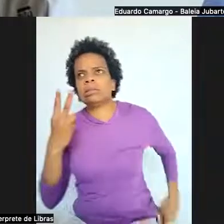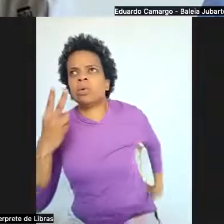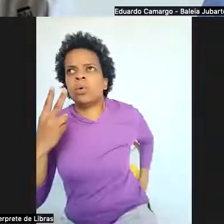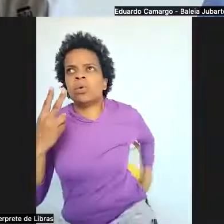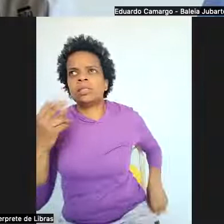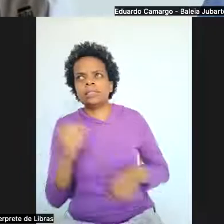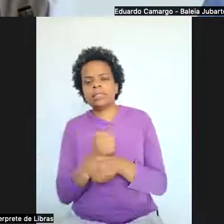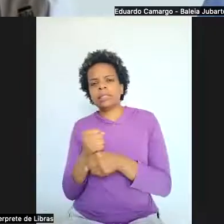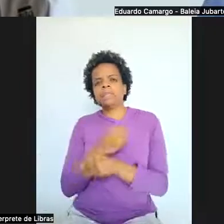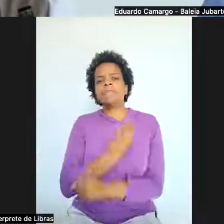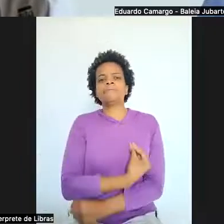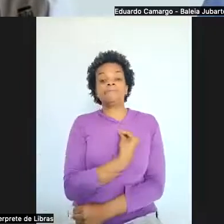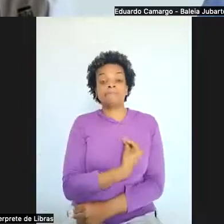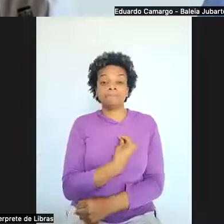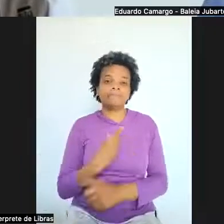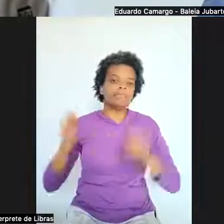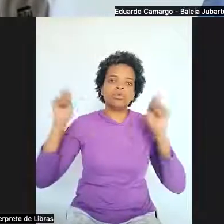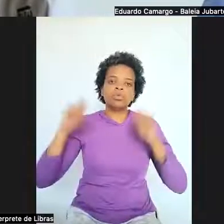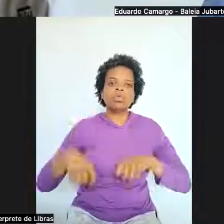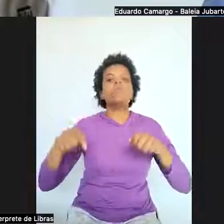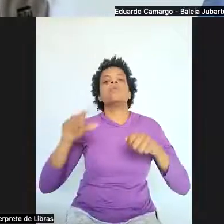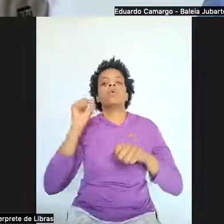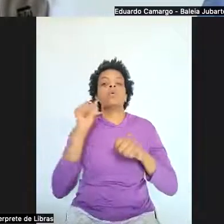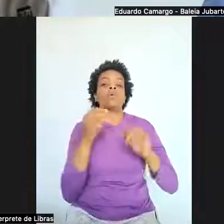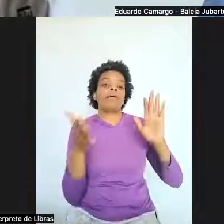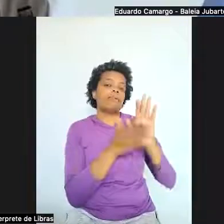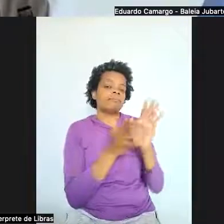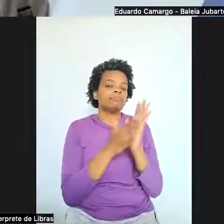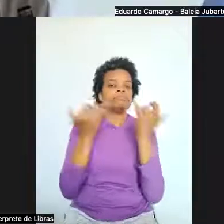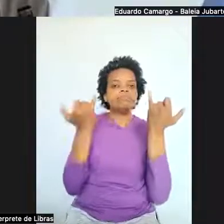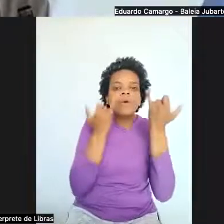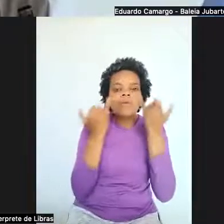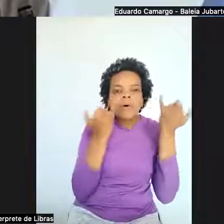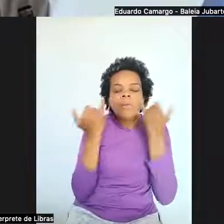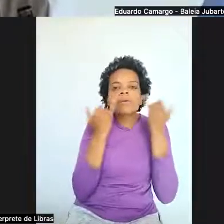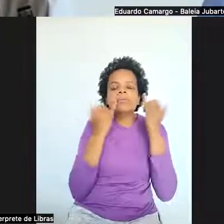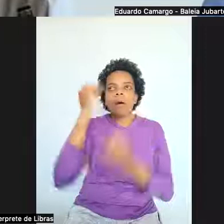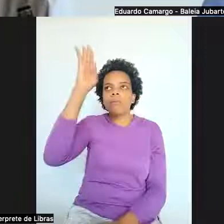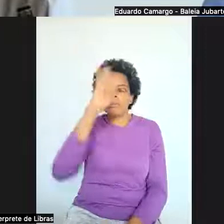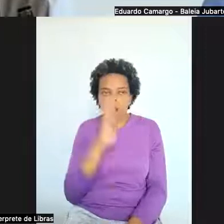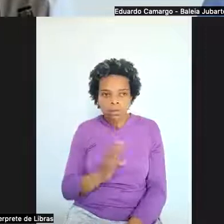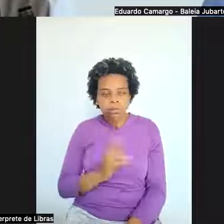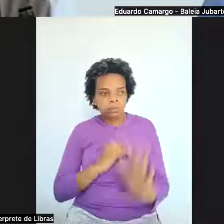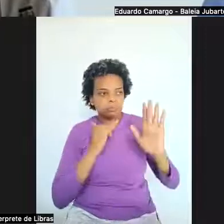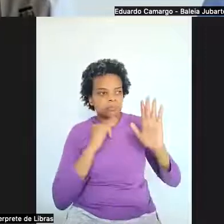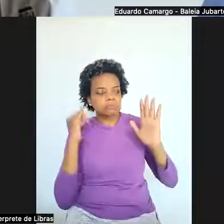after the project started in for 32 years associated with other initiatives in